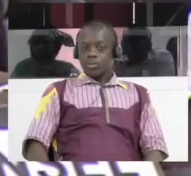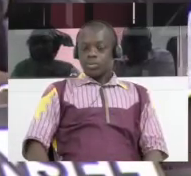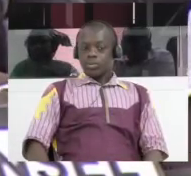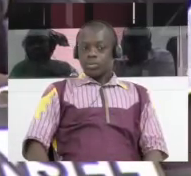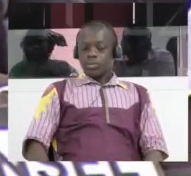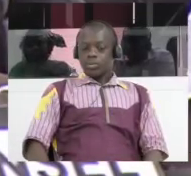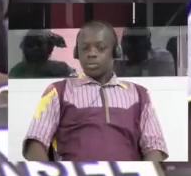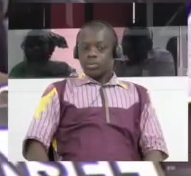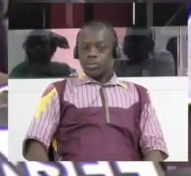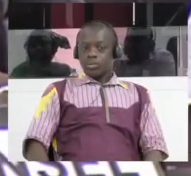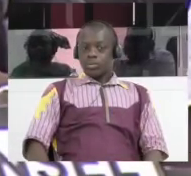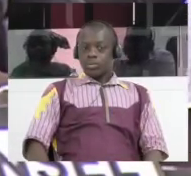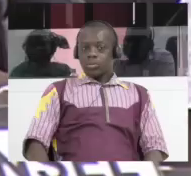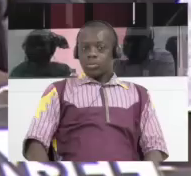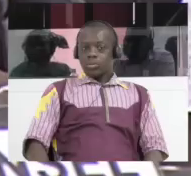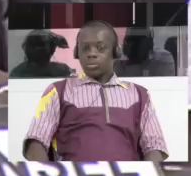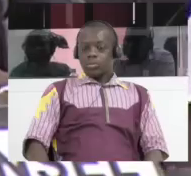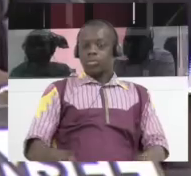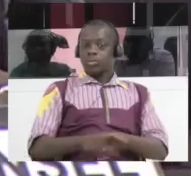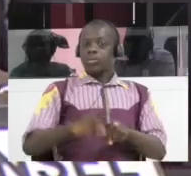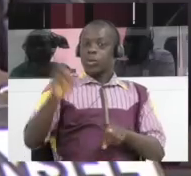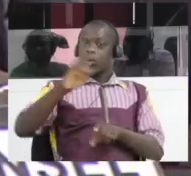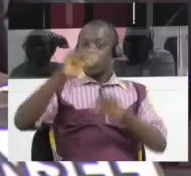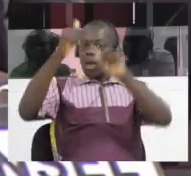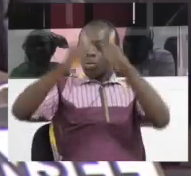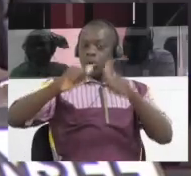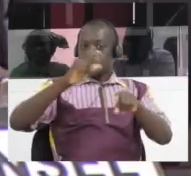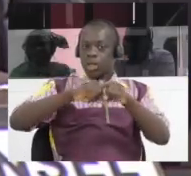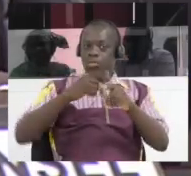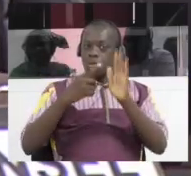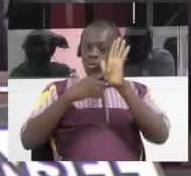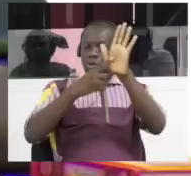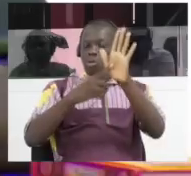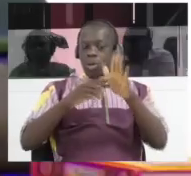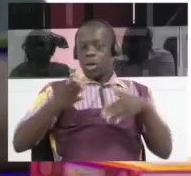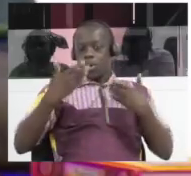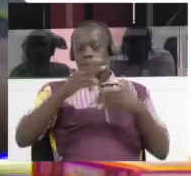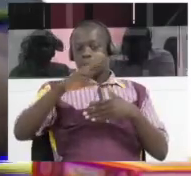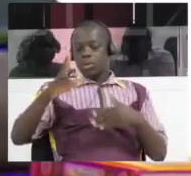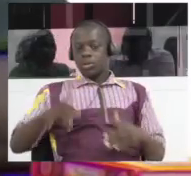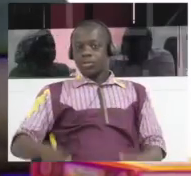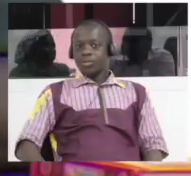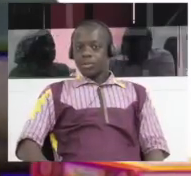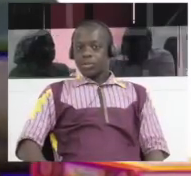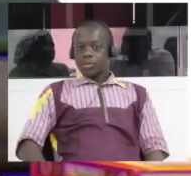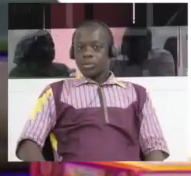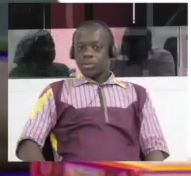after he stormed the room and expressed his dissatisfaction about what was happening? I think